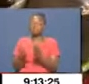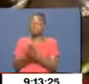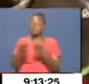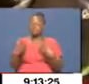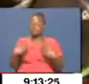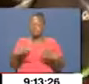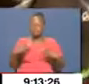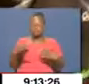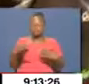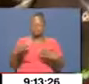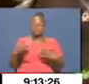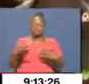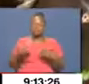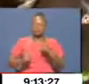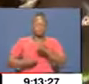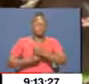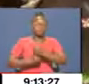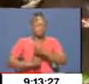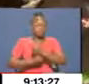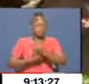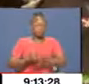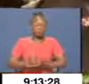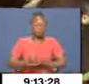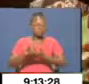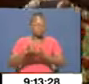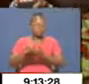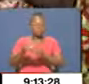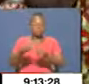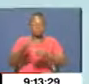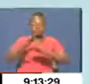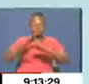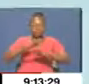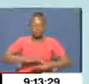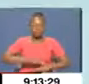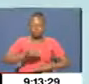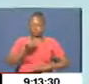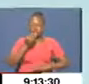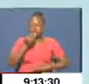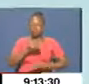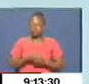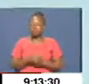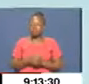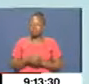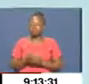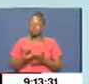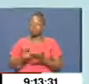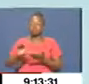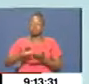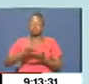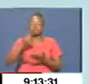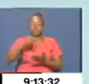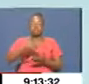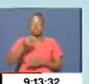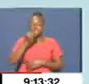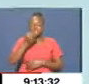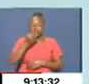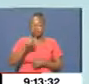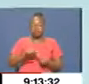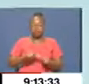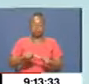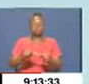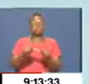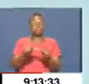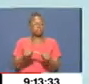goodwill to chip in and aid in the efforts to provide relief assistance. Distribution of physical food is currently